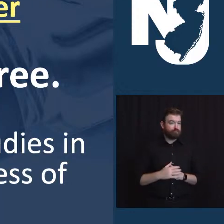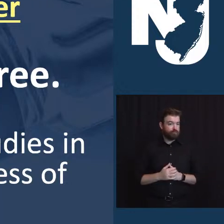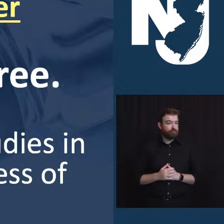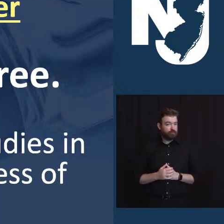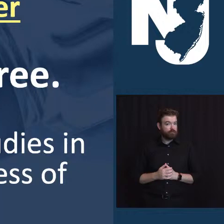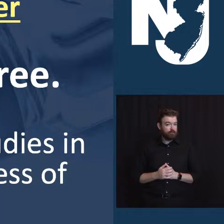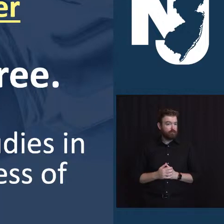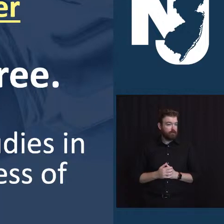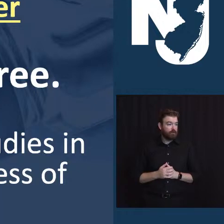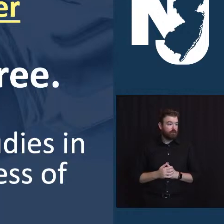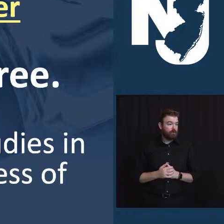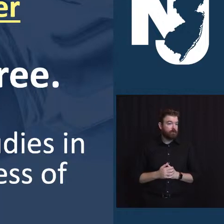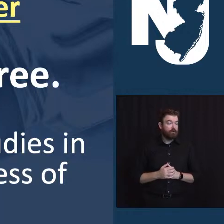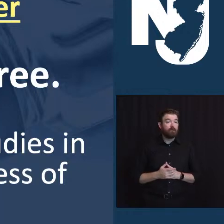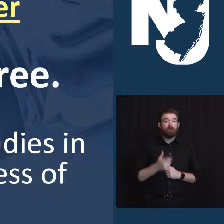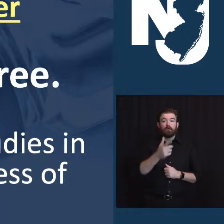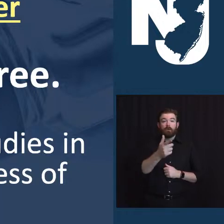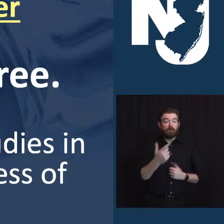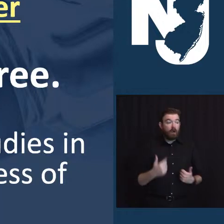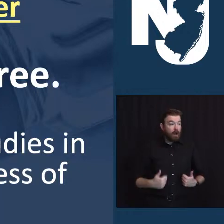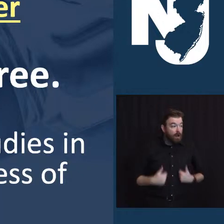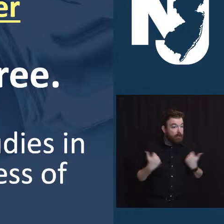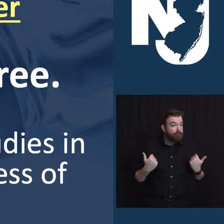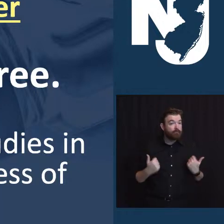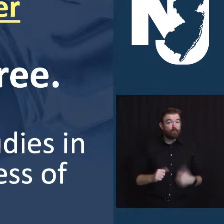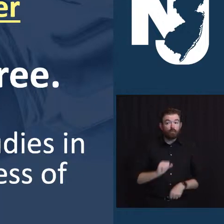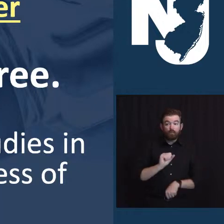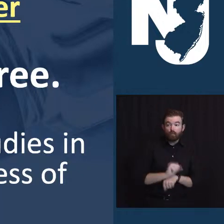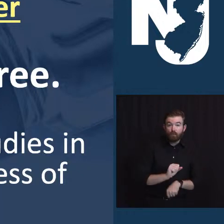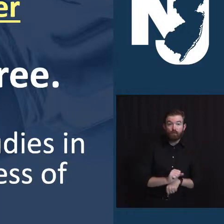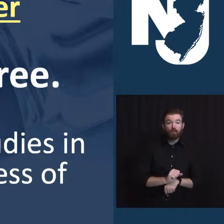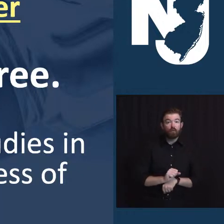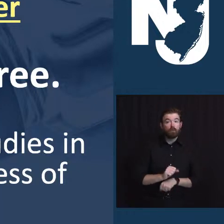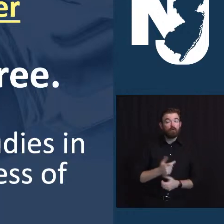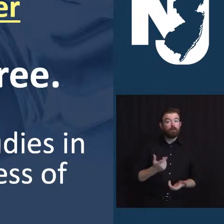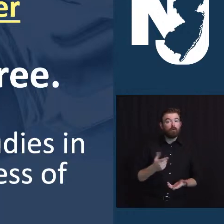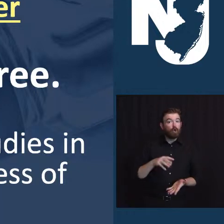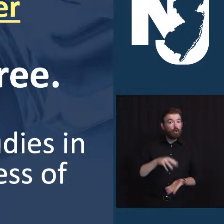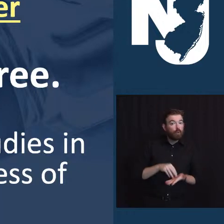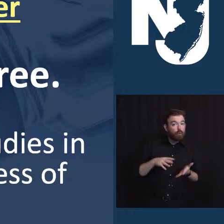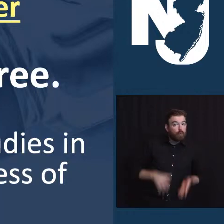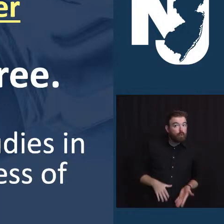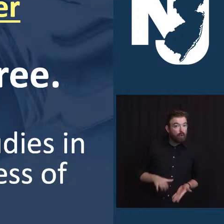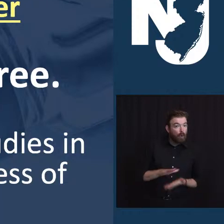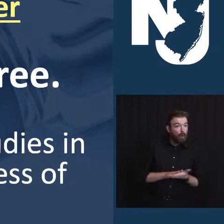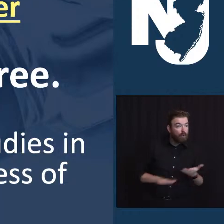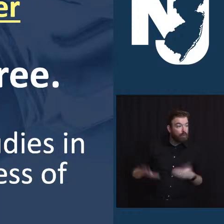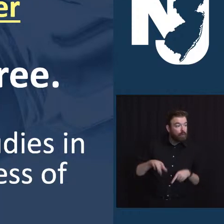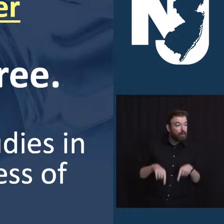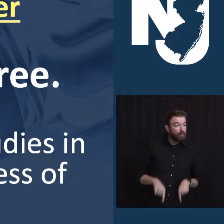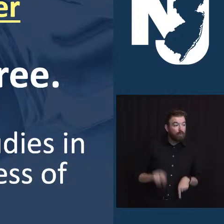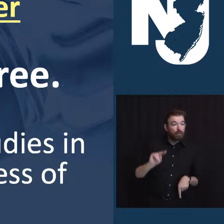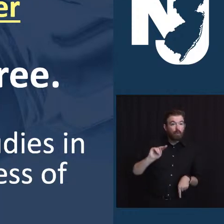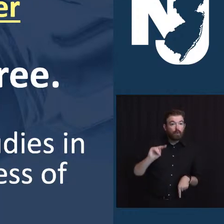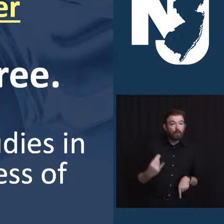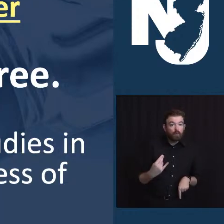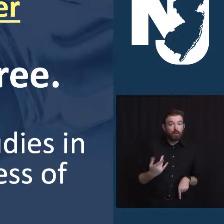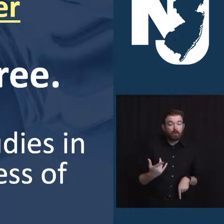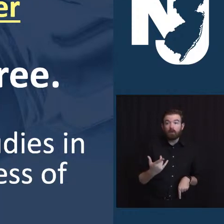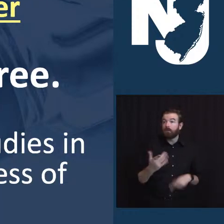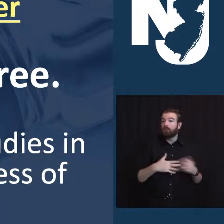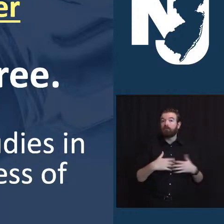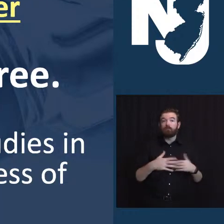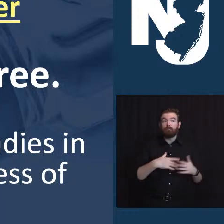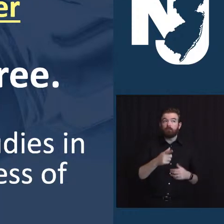lives, works, or studies in New Jersey is eligible to be vaccinated. And by the way, that's regardless of immigration